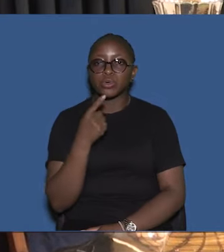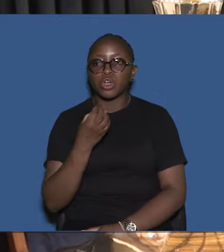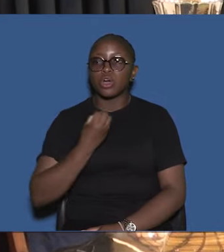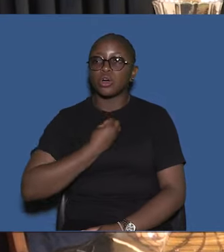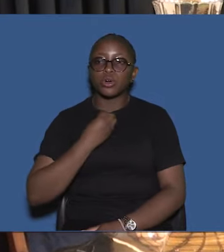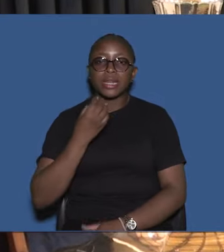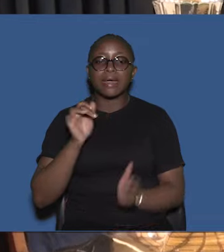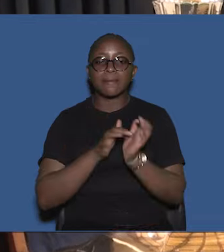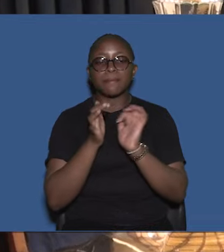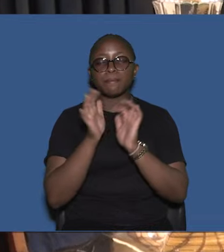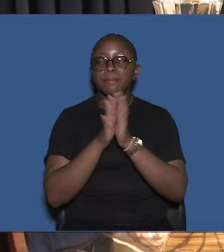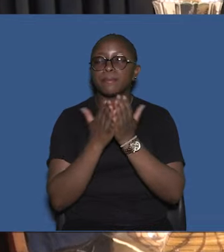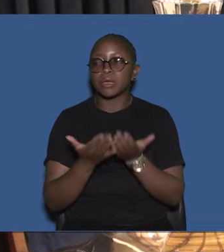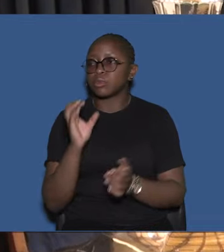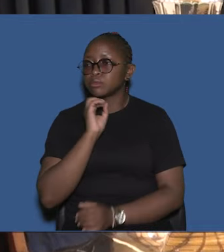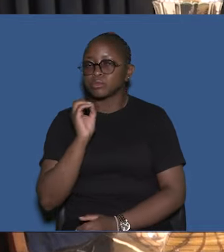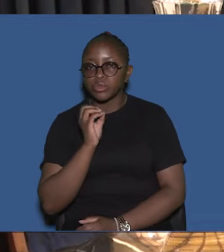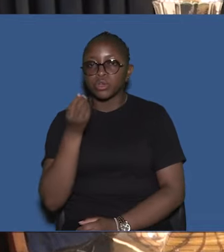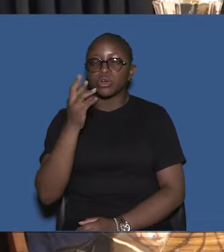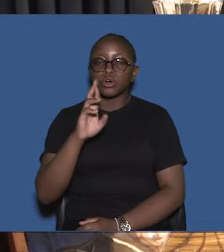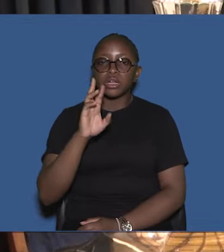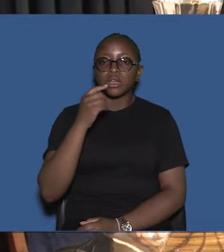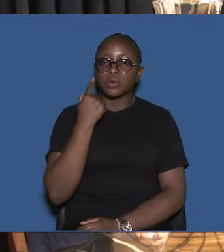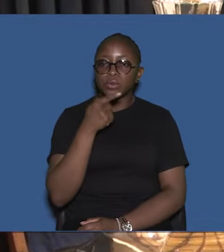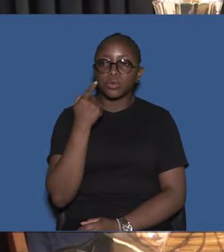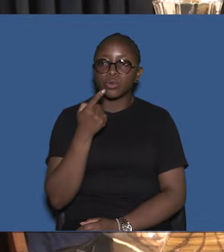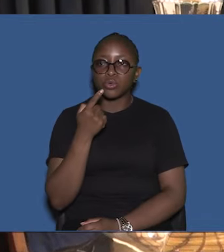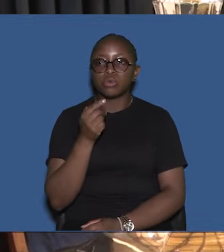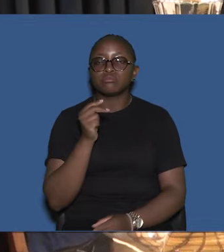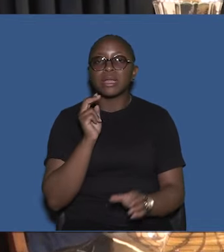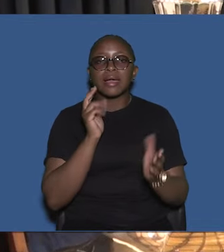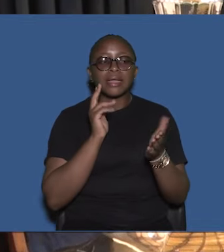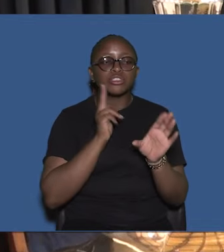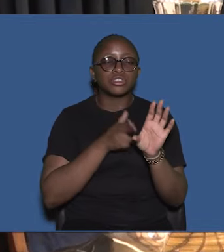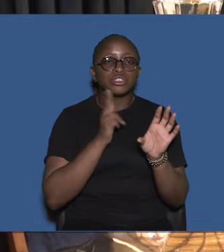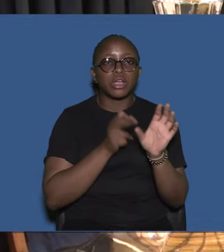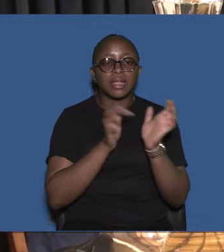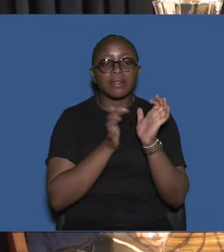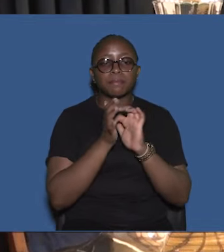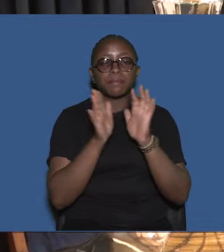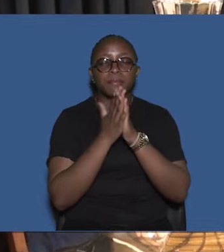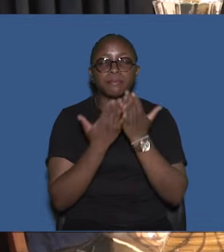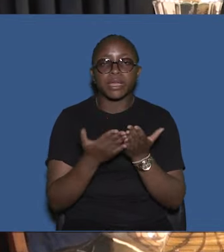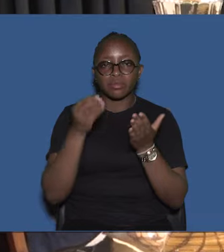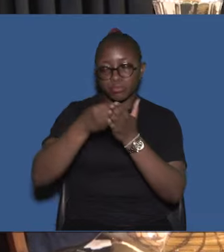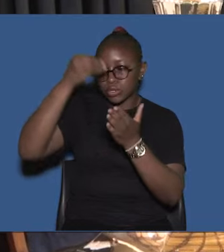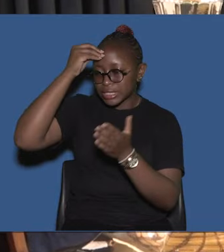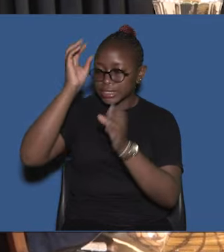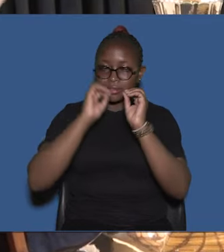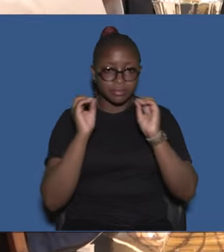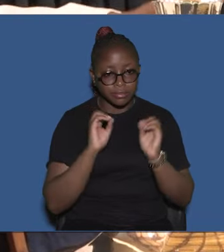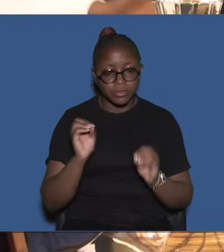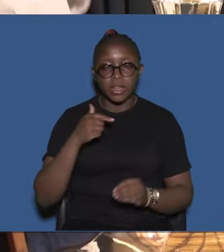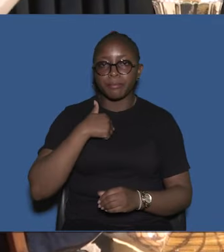who is not a member of a Bible study. So me, who is baptized